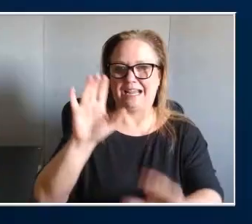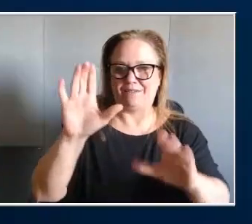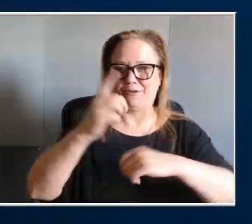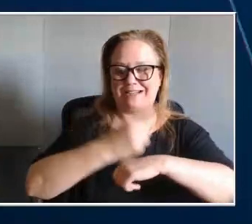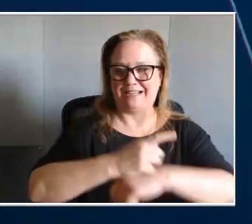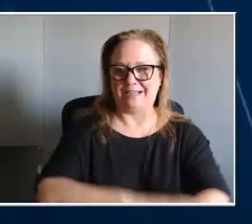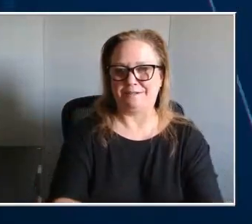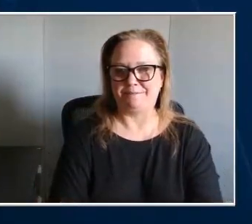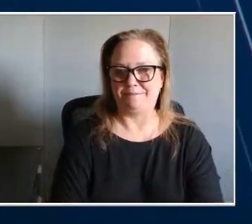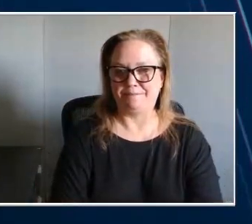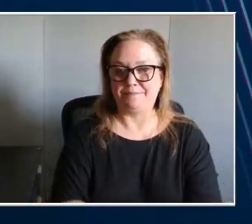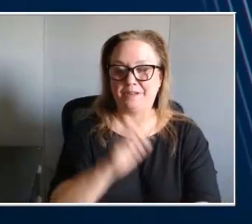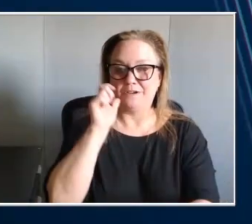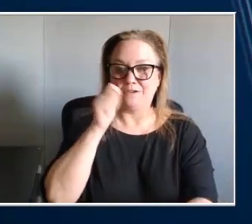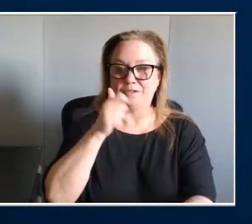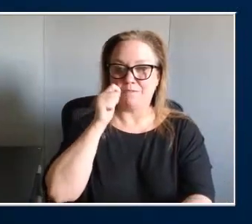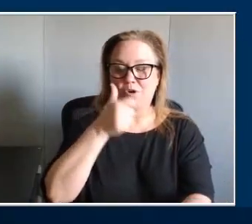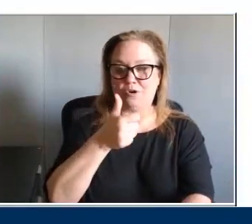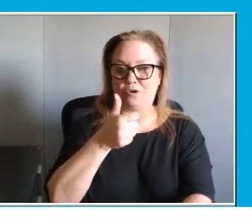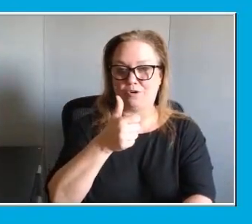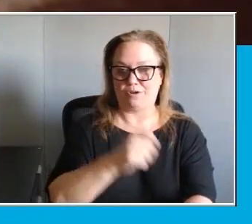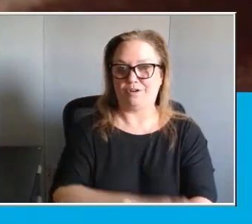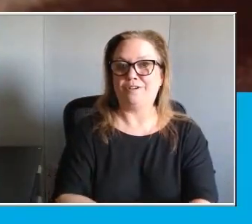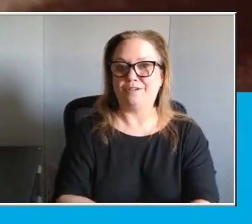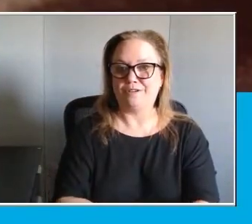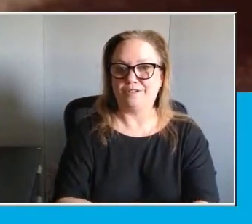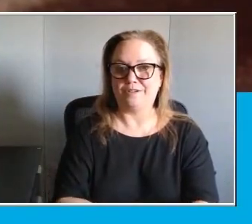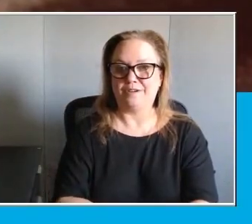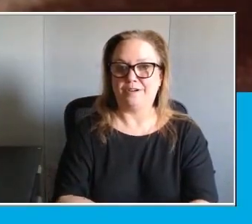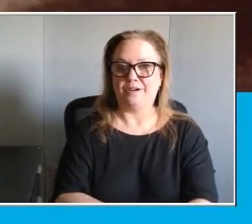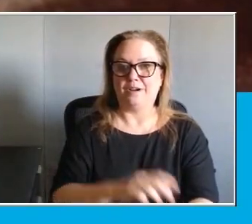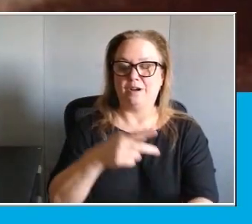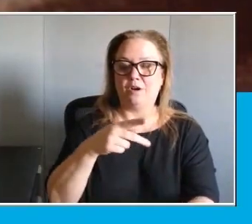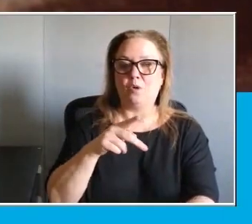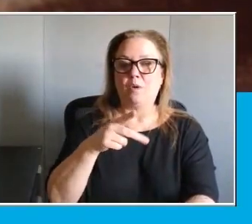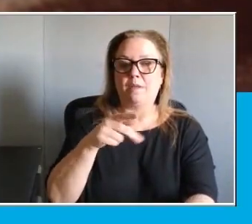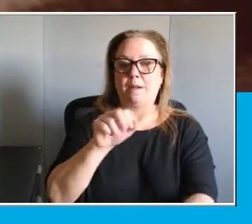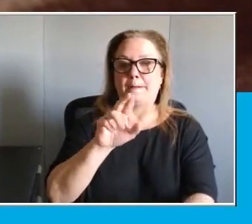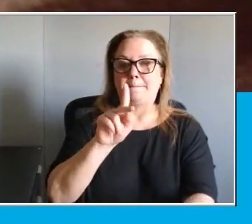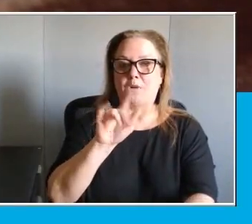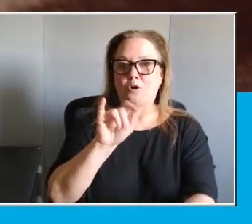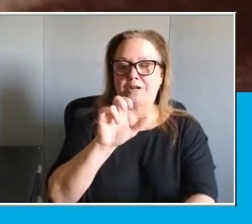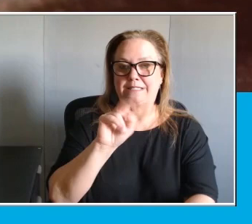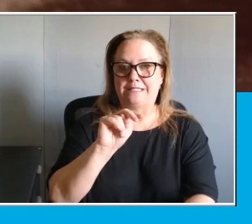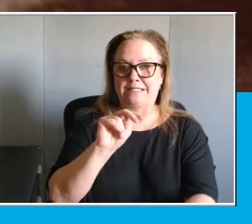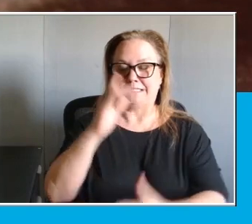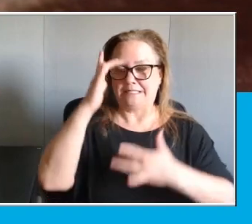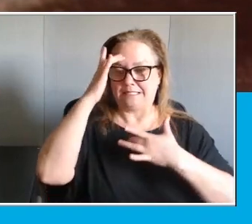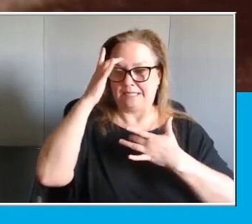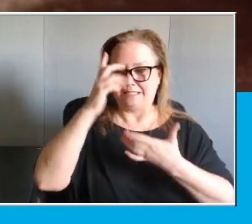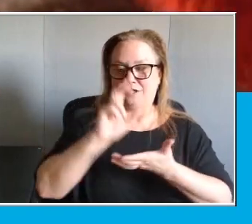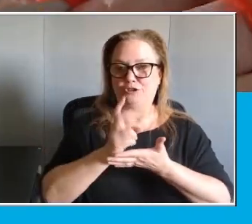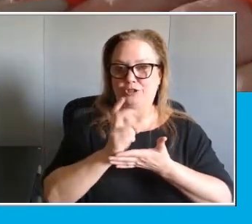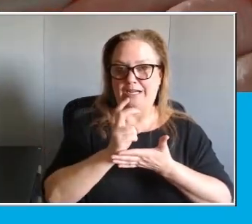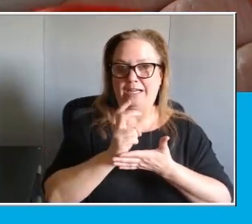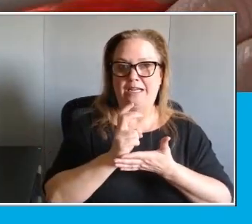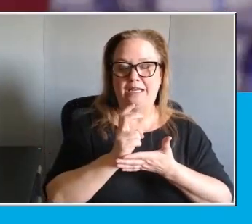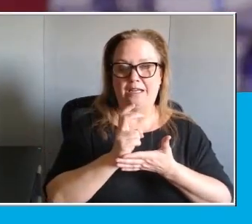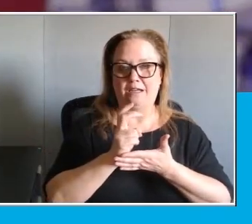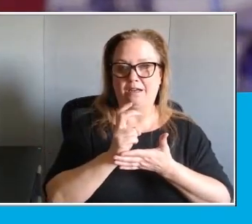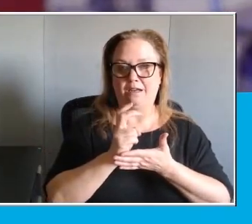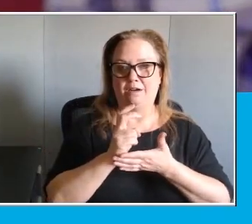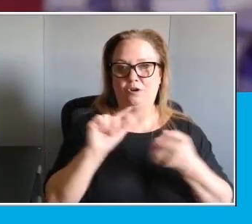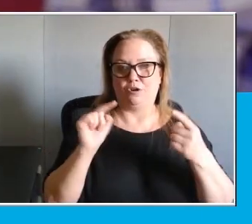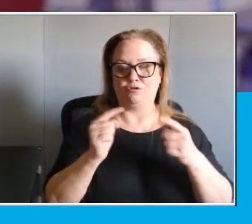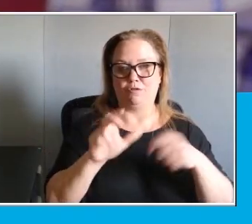Thank you. Coming up tomorrow on the Morning Medical Update. With Parkinson's disease, shaking, spasms, and tremors can rob you of a